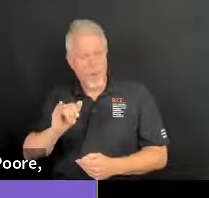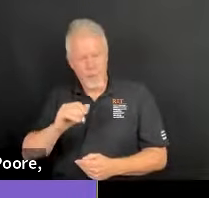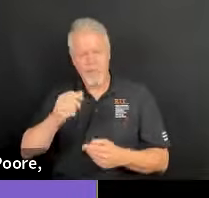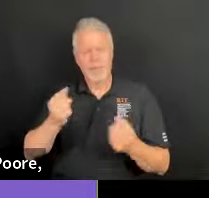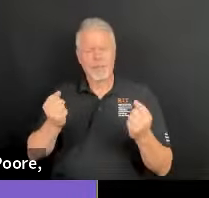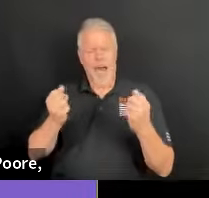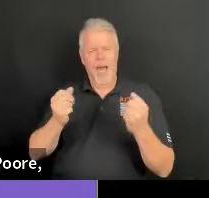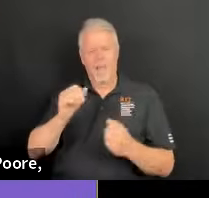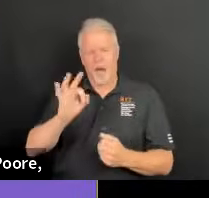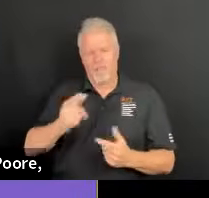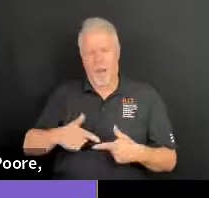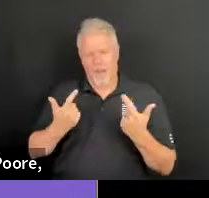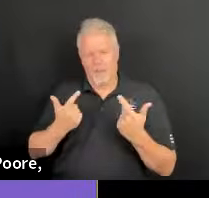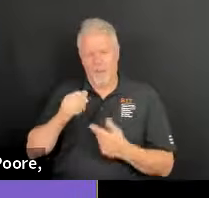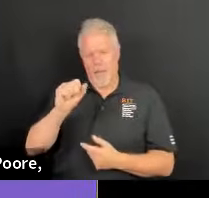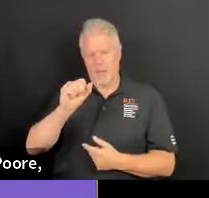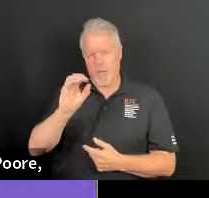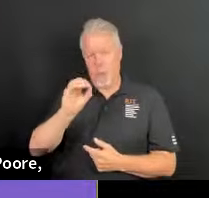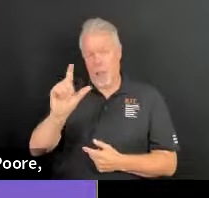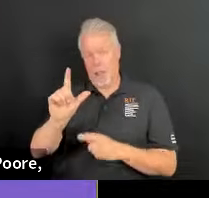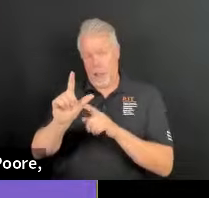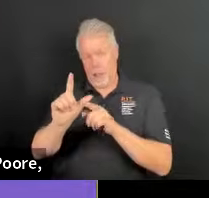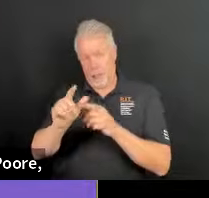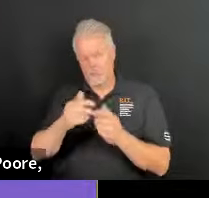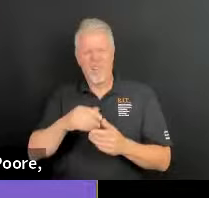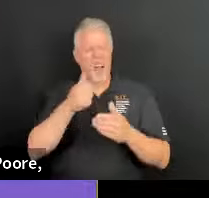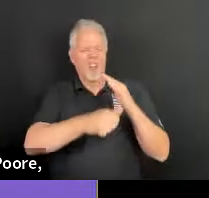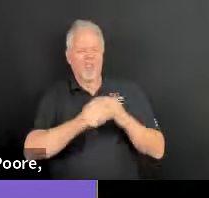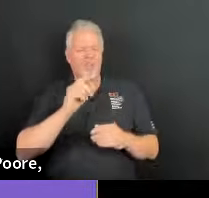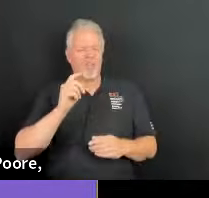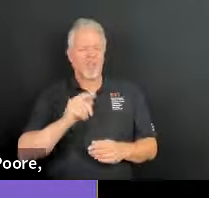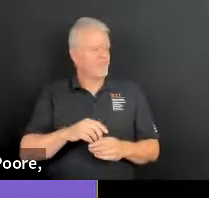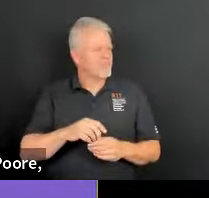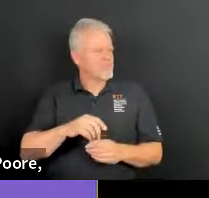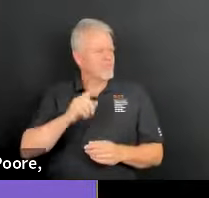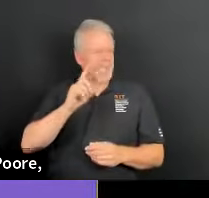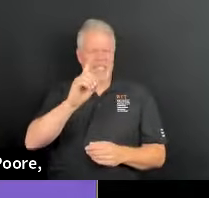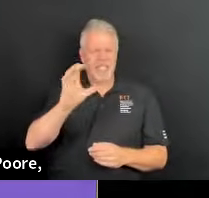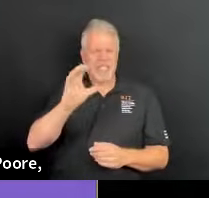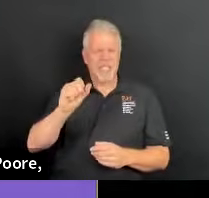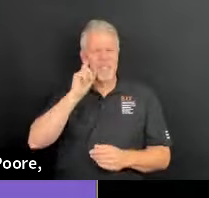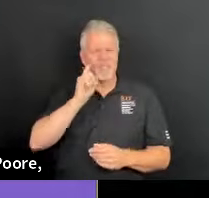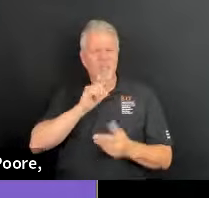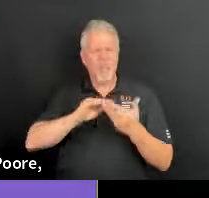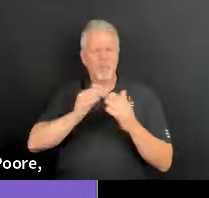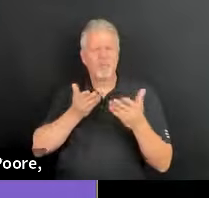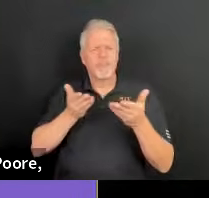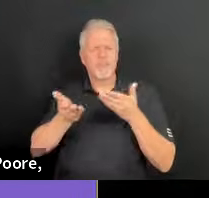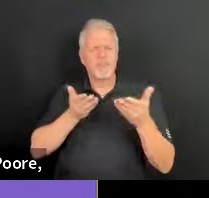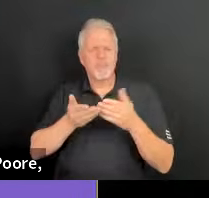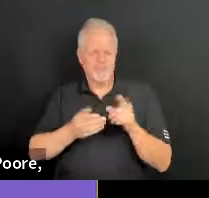And there is one in San Diego, California, Signs of Life, SOL. And that is